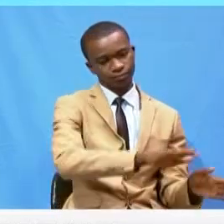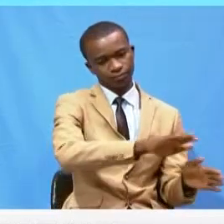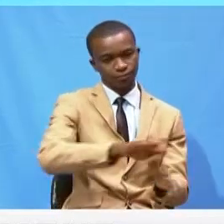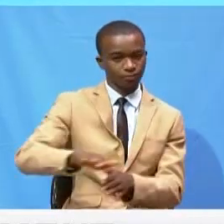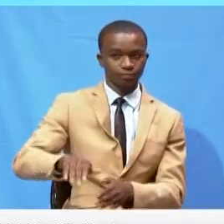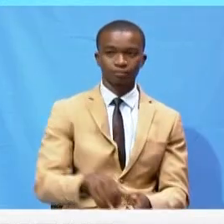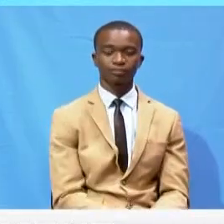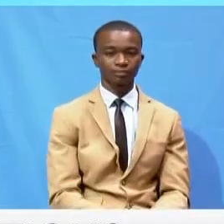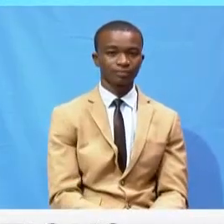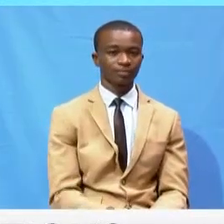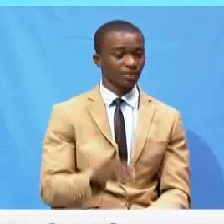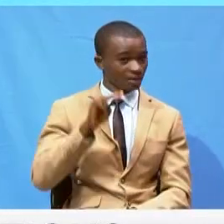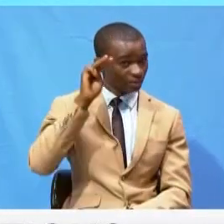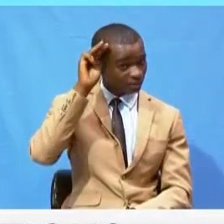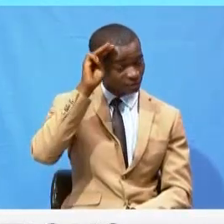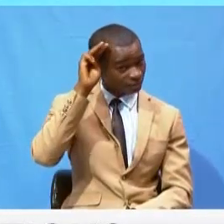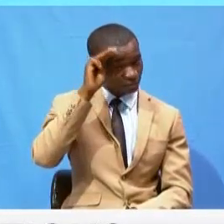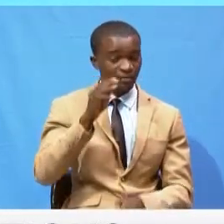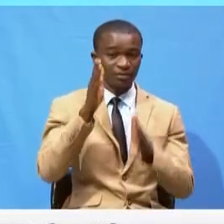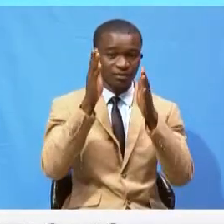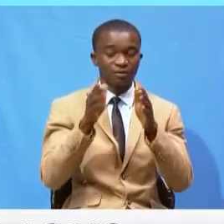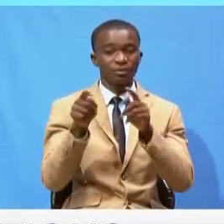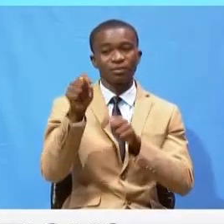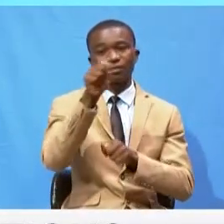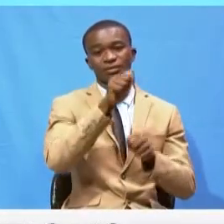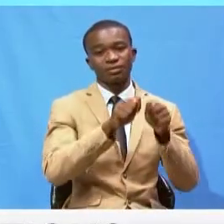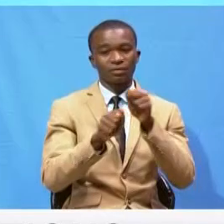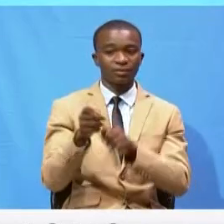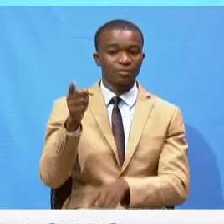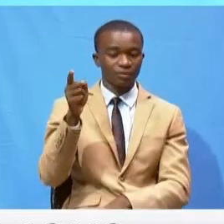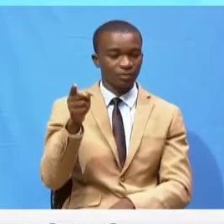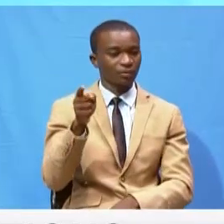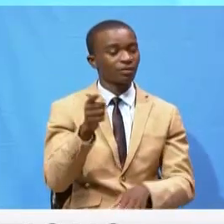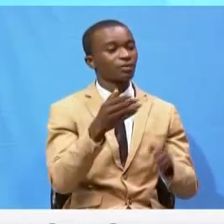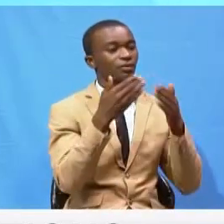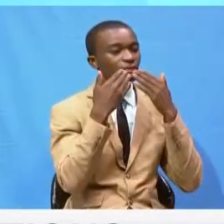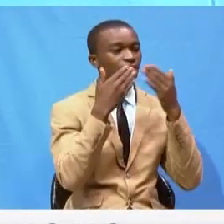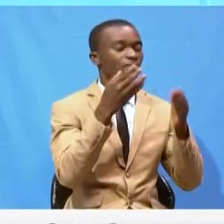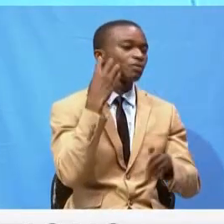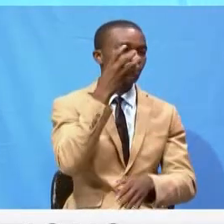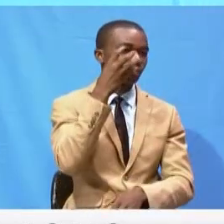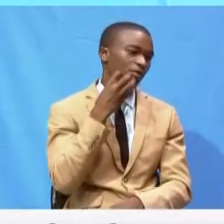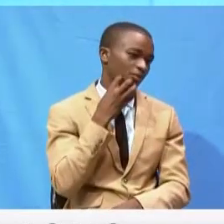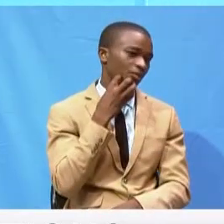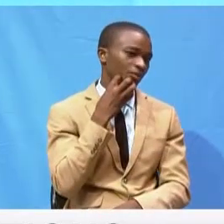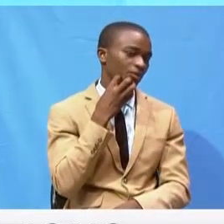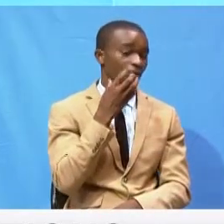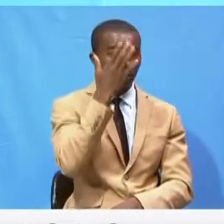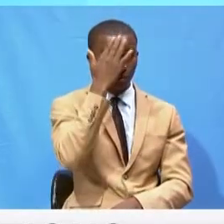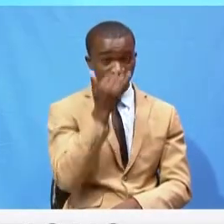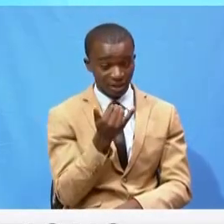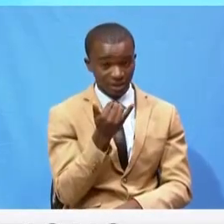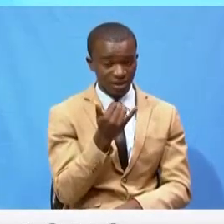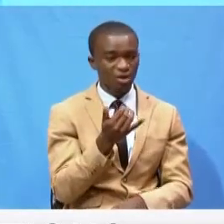news, Minister of Tourism and Arts Rodney Sikumba has thanked the Litunga Imwiko Lubosi II